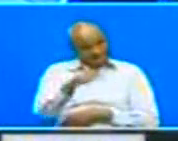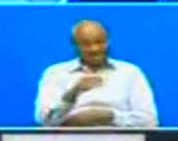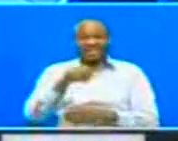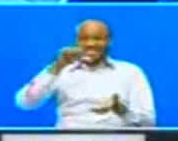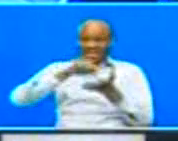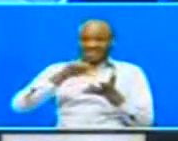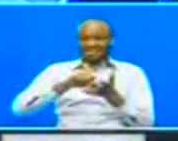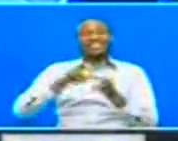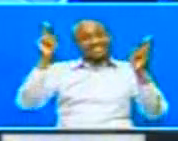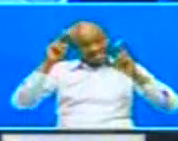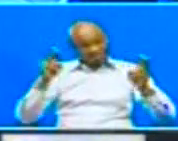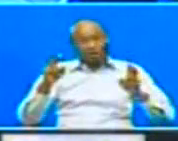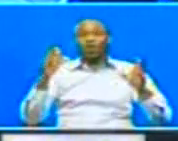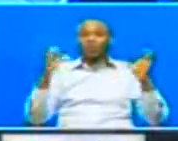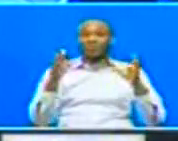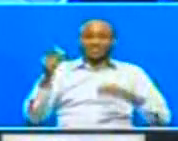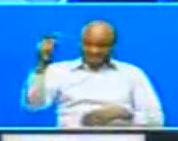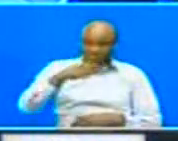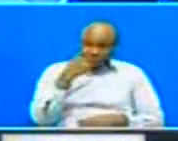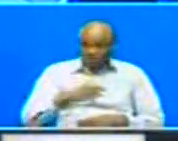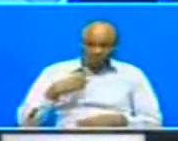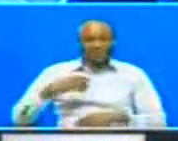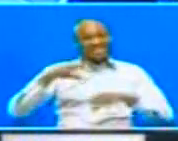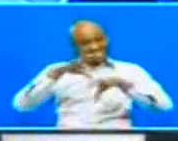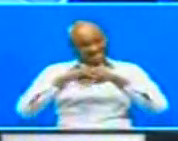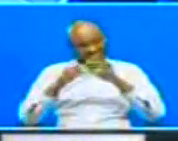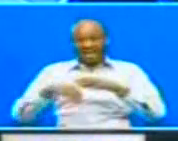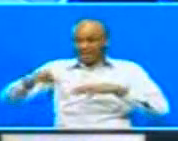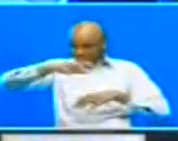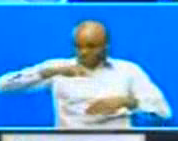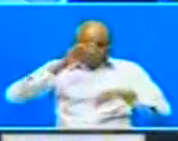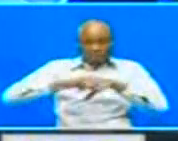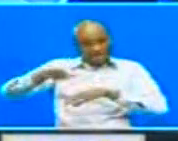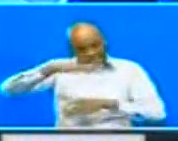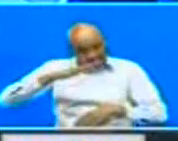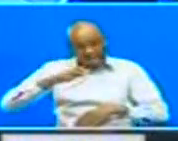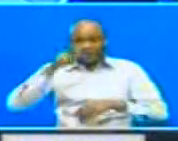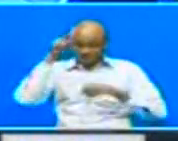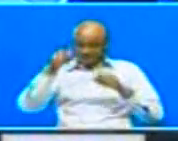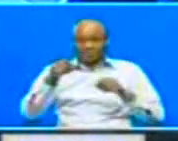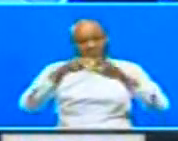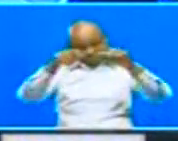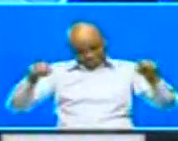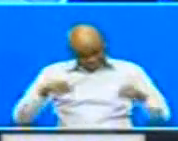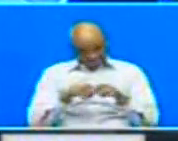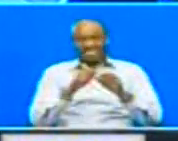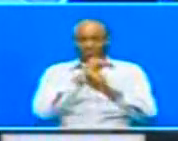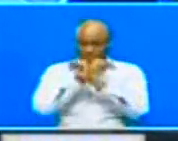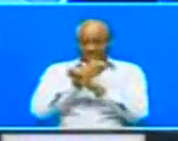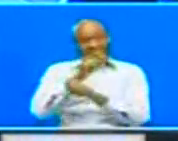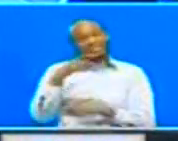Iraq, the international community stepped up and they said, we're going to create a safe haven in the north of Iraq, a buffer zone, and